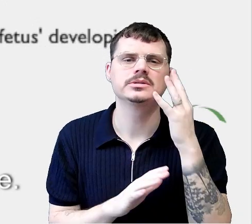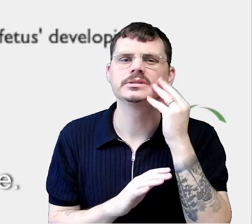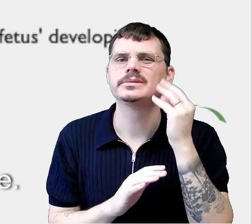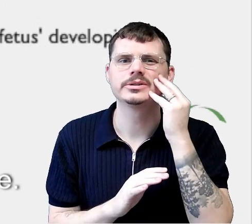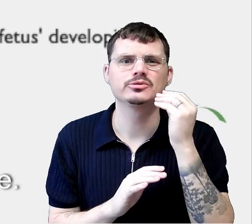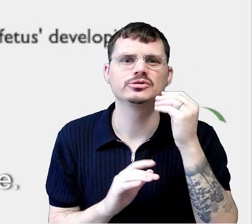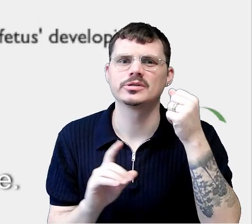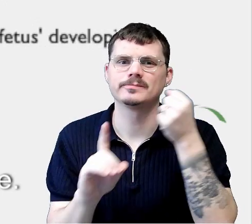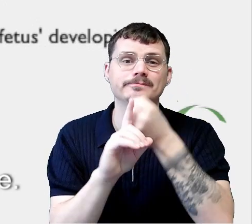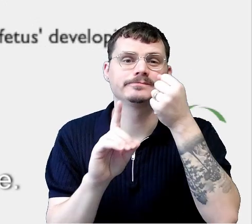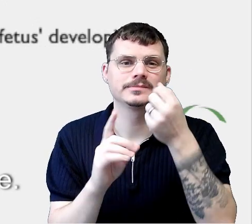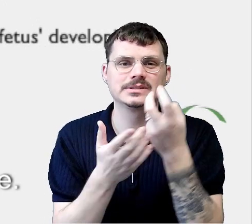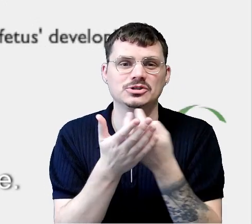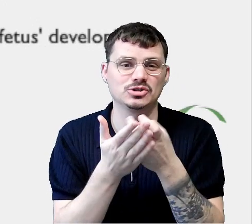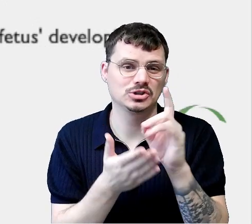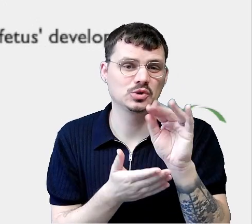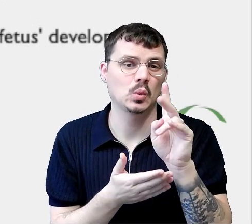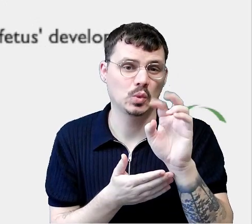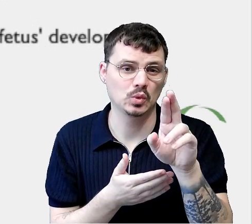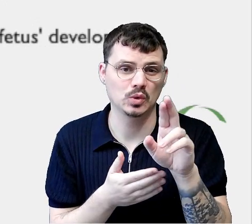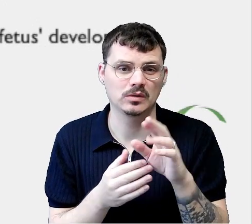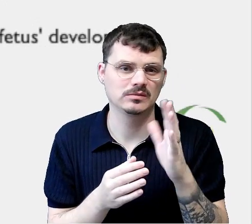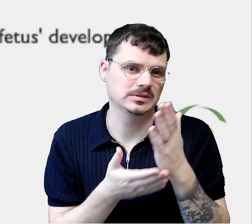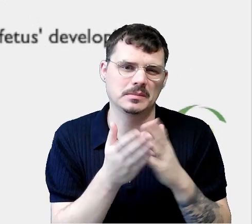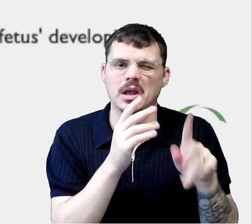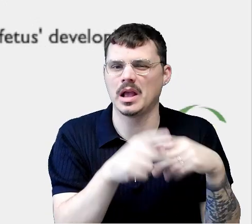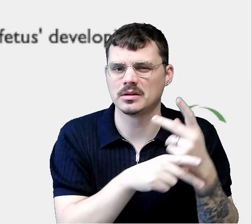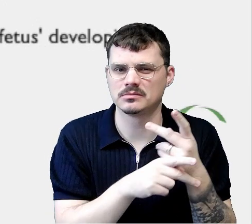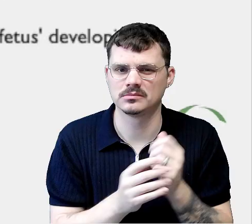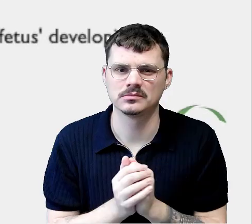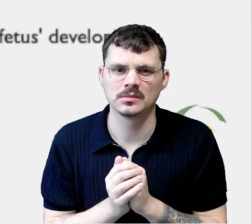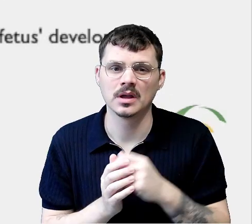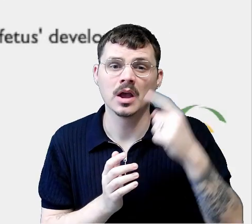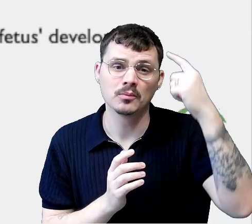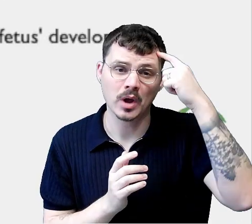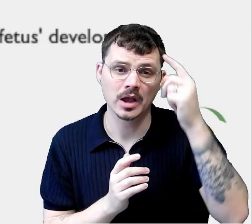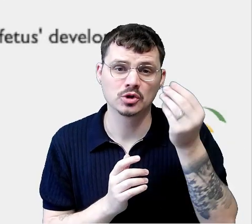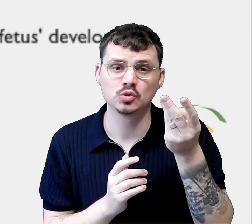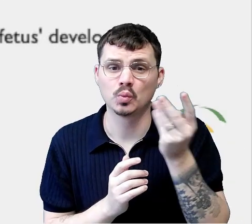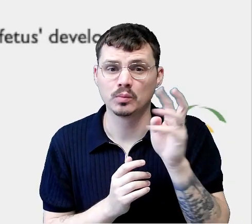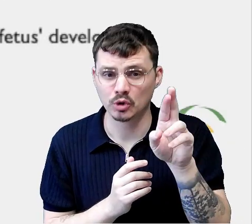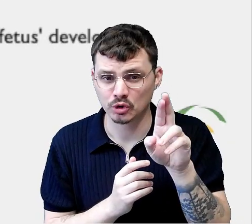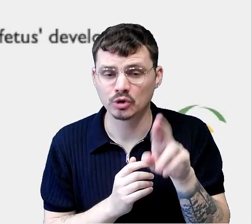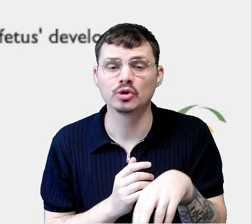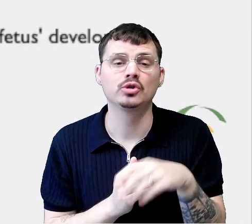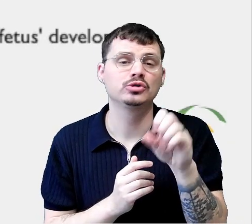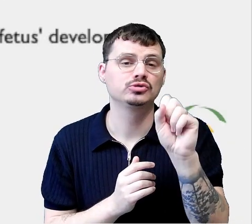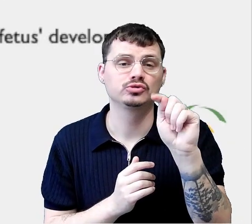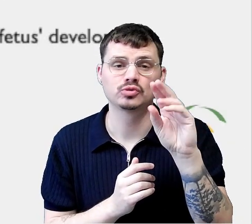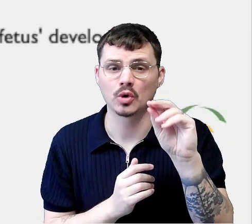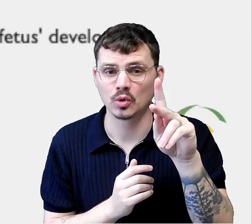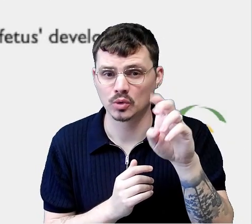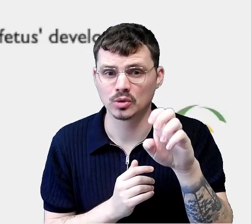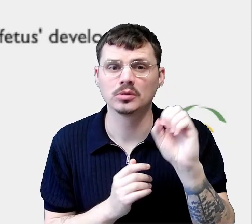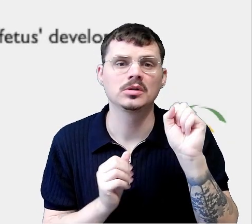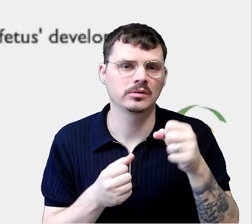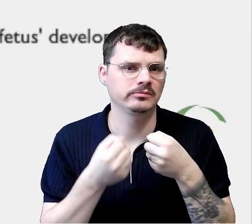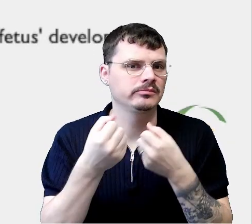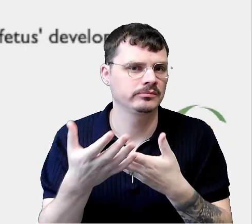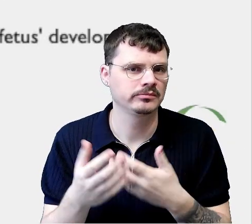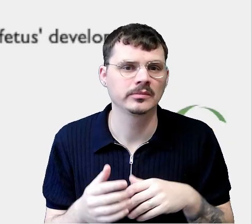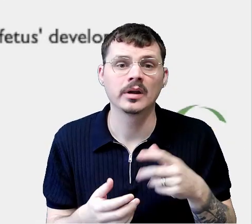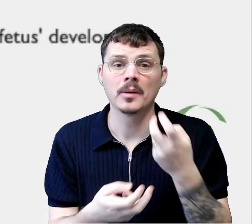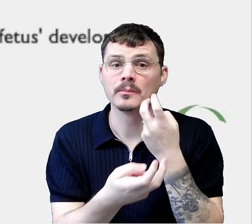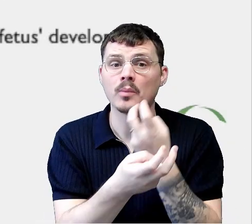a seizure disorder of some type. Brain tumors and strokes can trigger seizures.